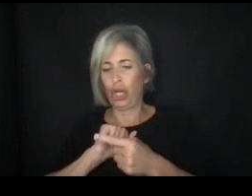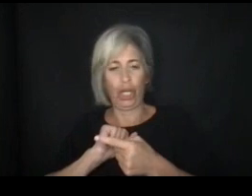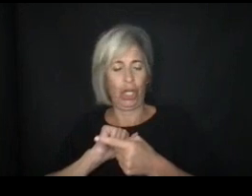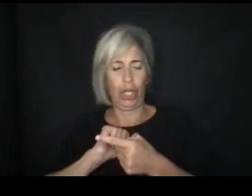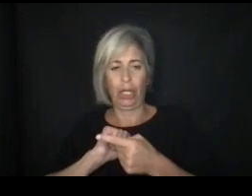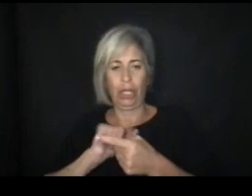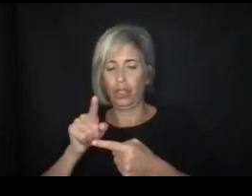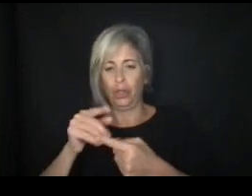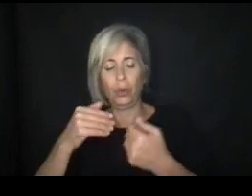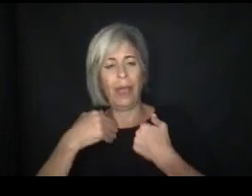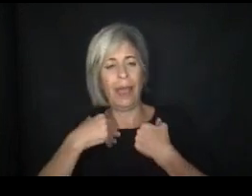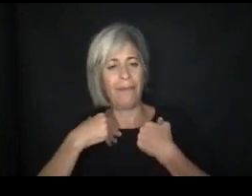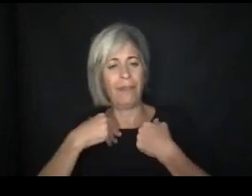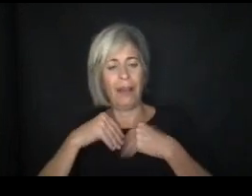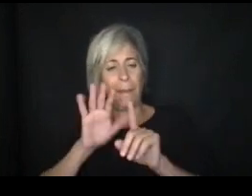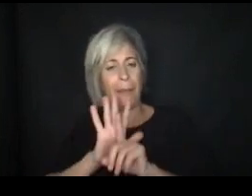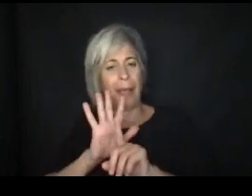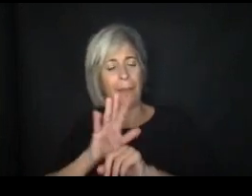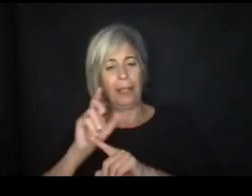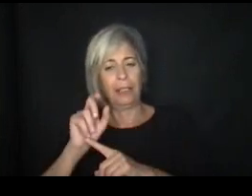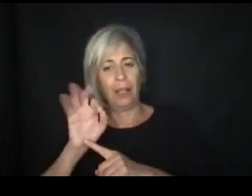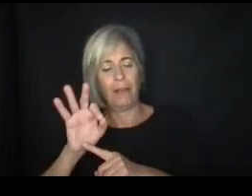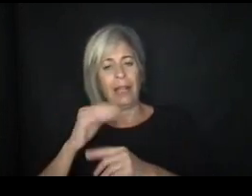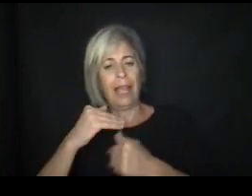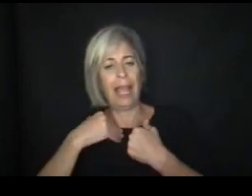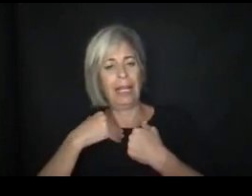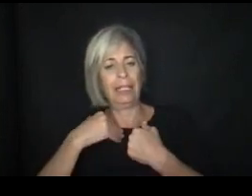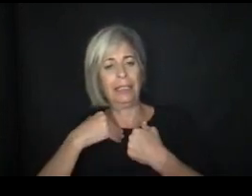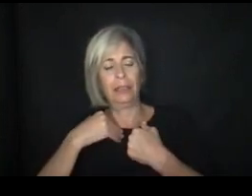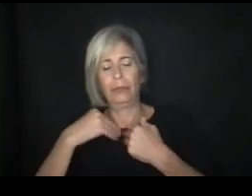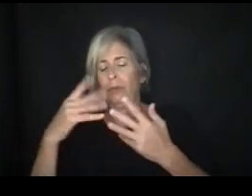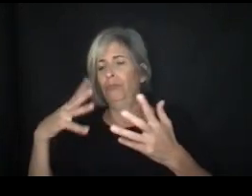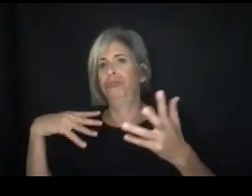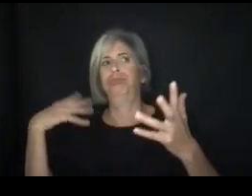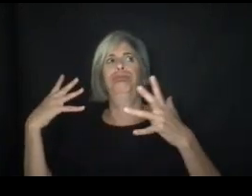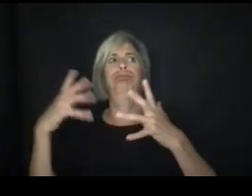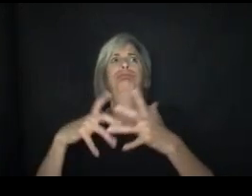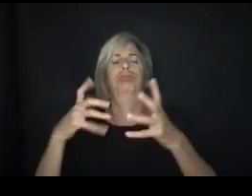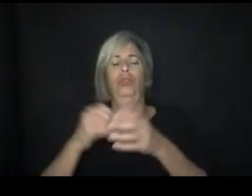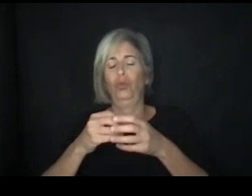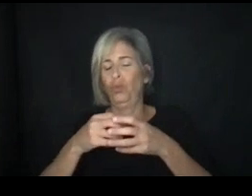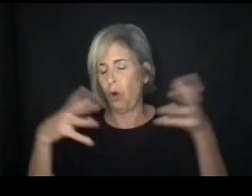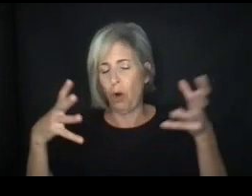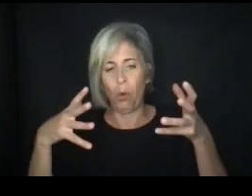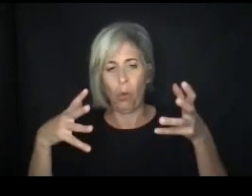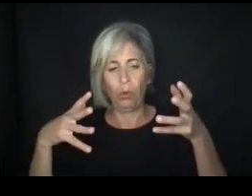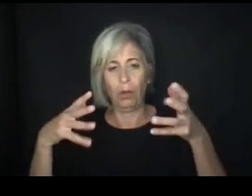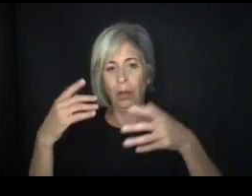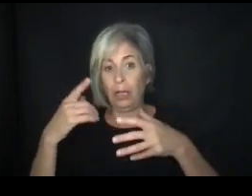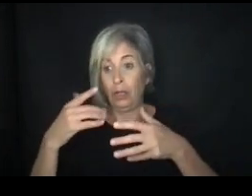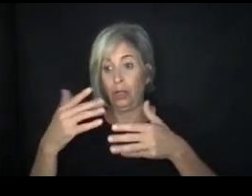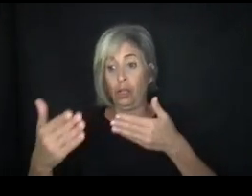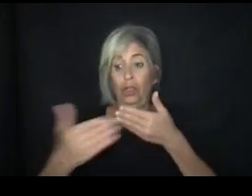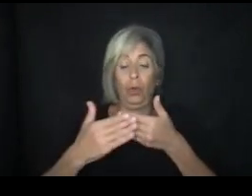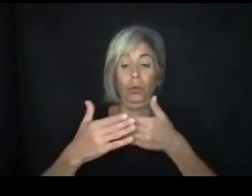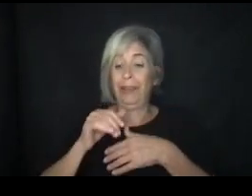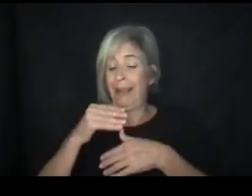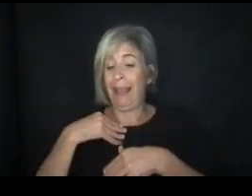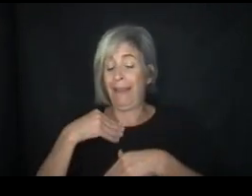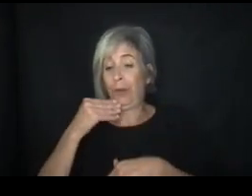you have a population that has snowballed towards not only homelessness, but have